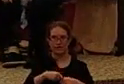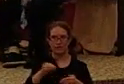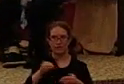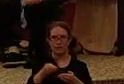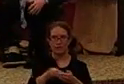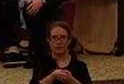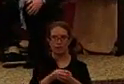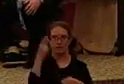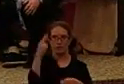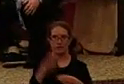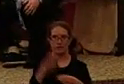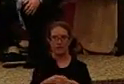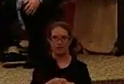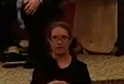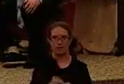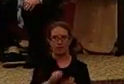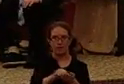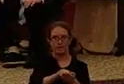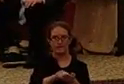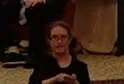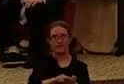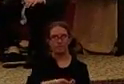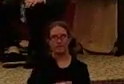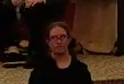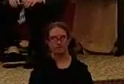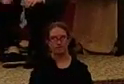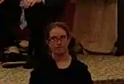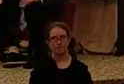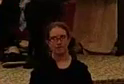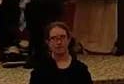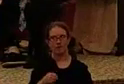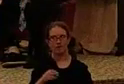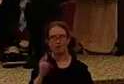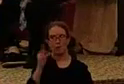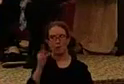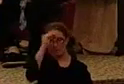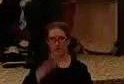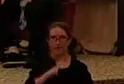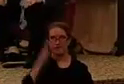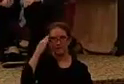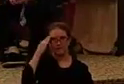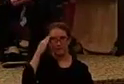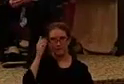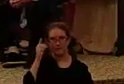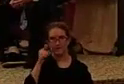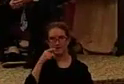new name written, hallelujah, which no man knoweth,